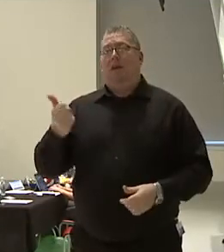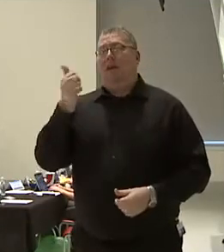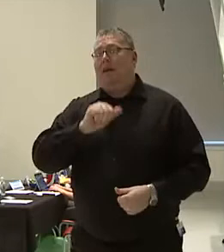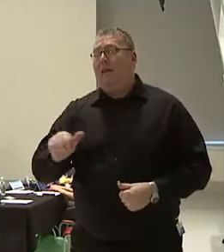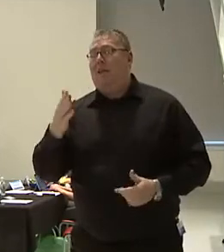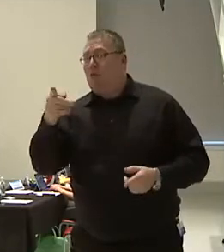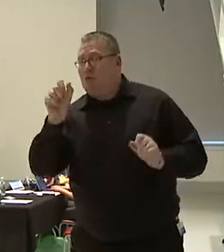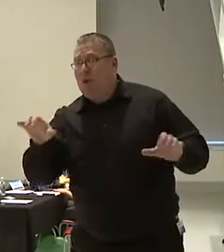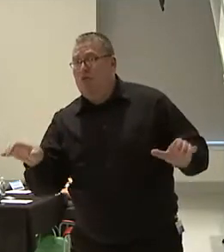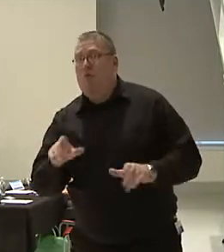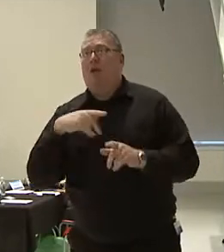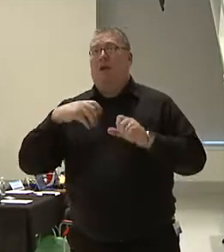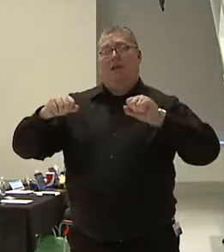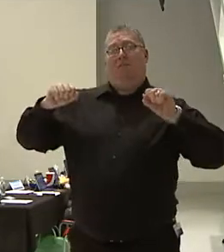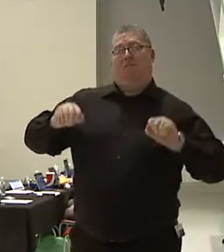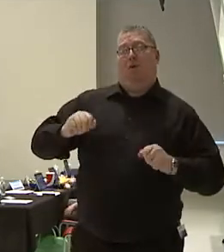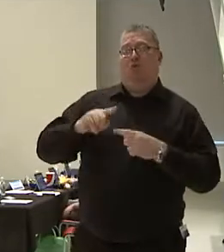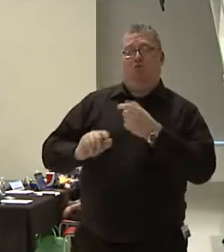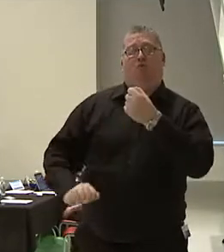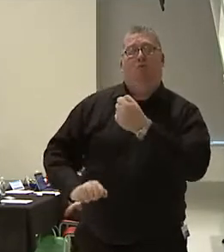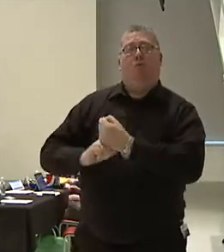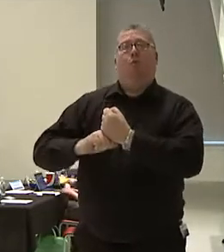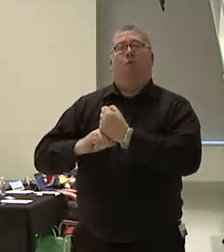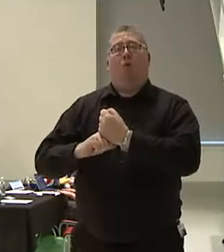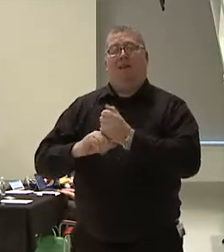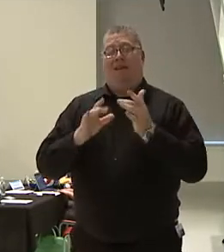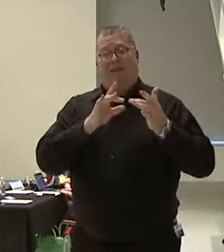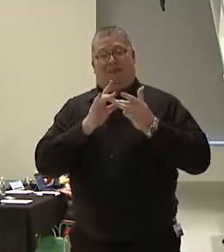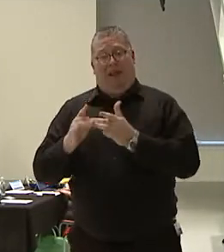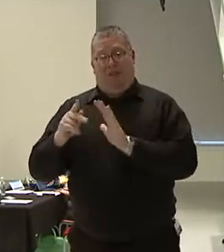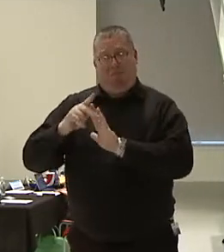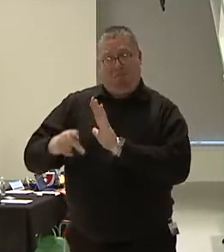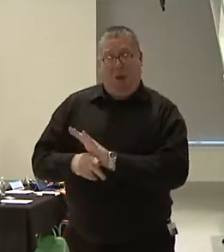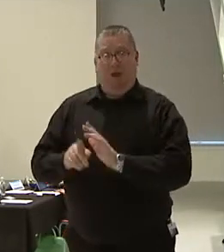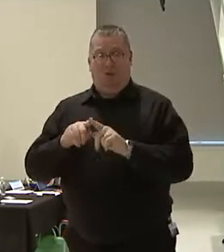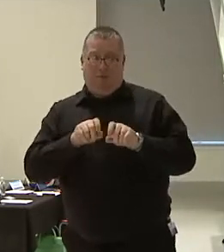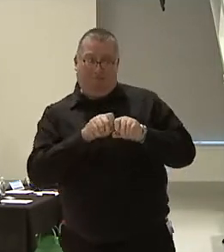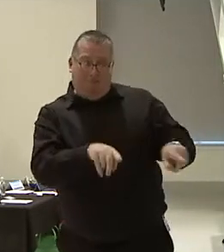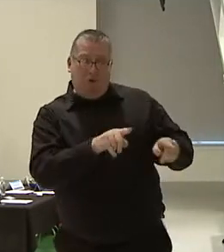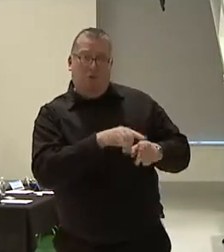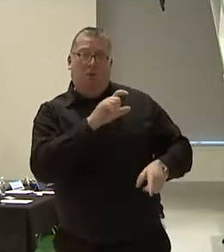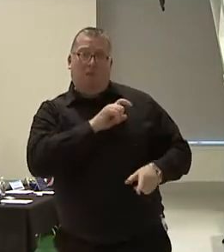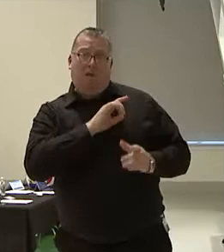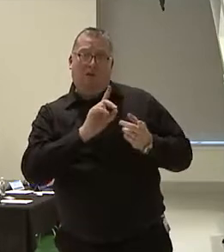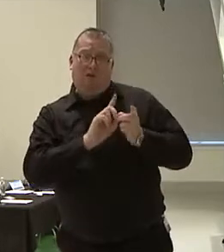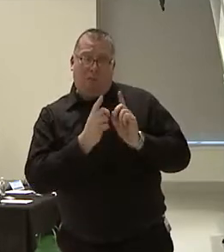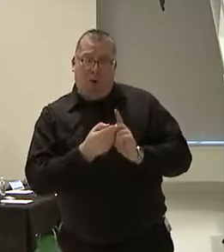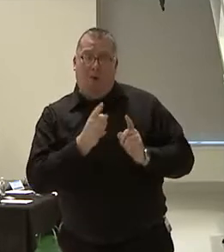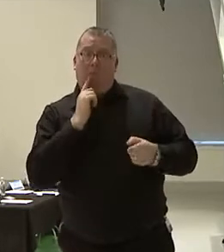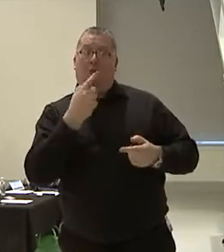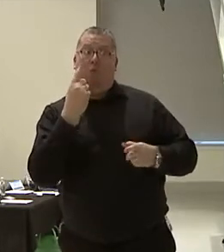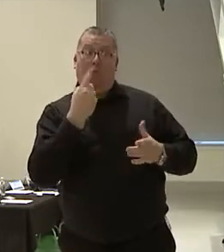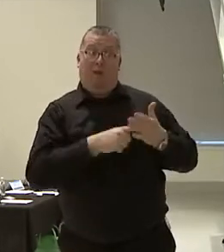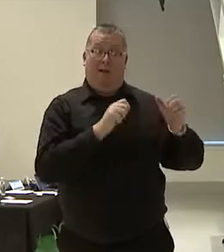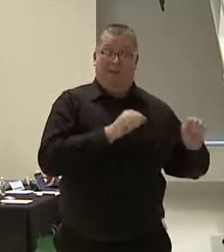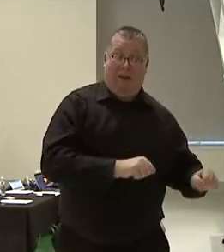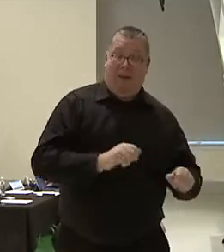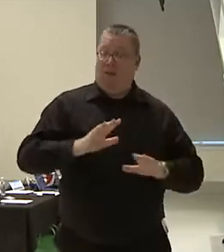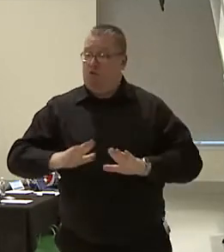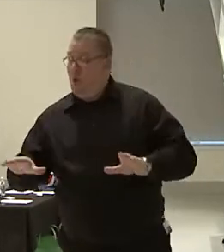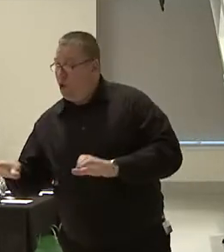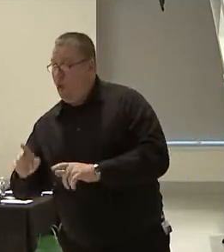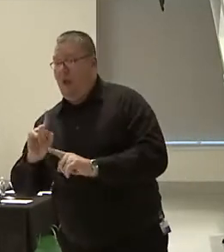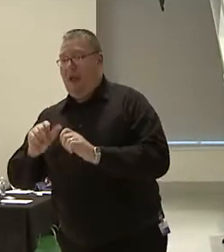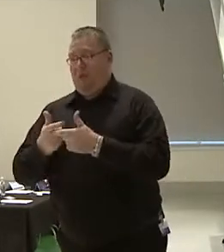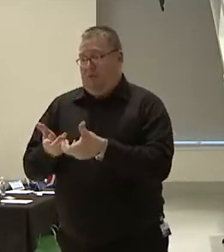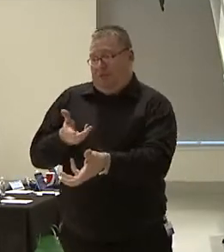you can potentially support guidance that goes out to police departments around the do's and don'ts about how to engage. But in my experience,